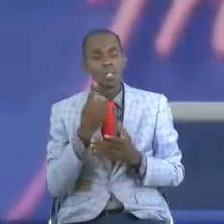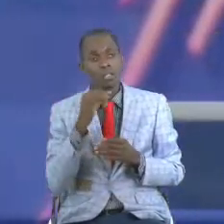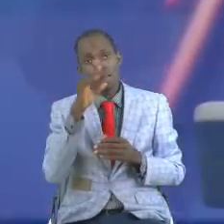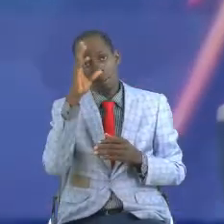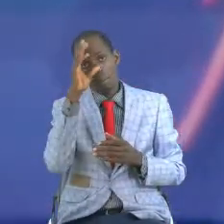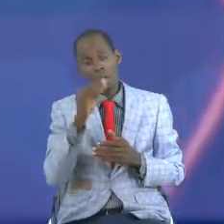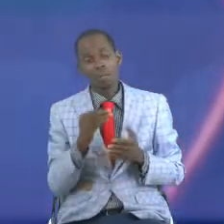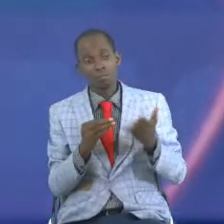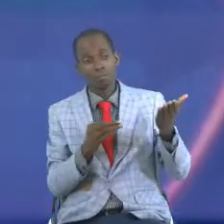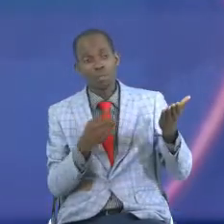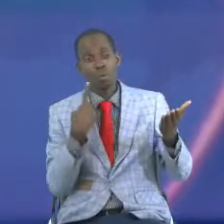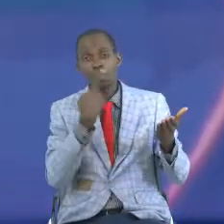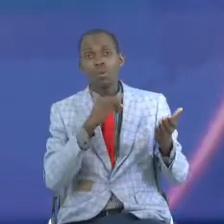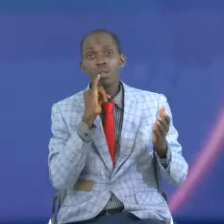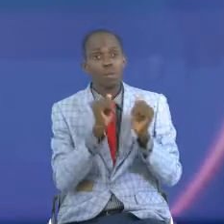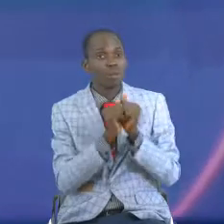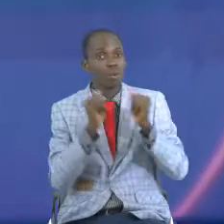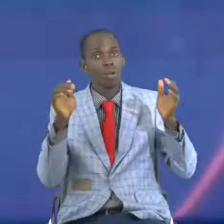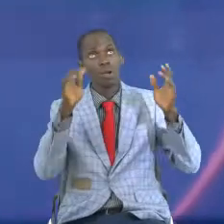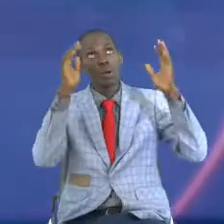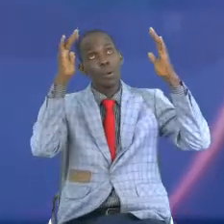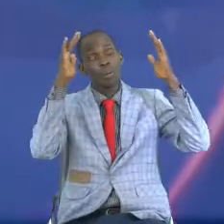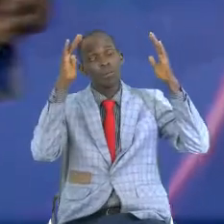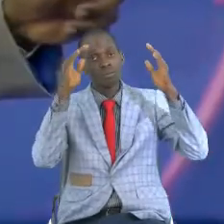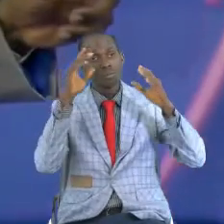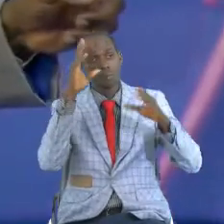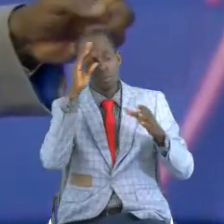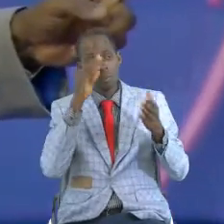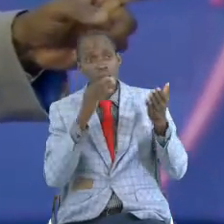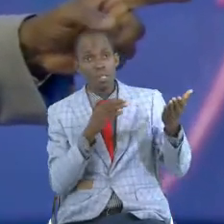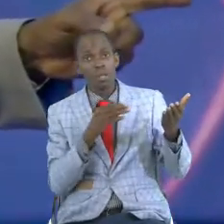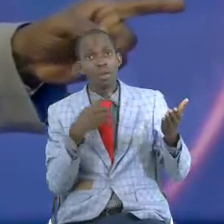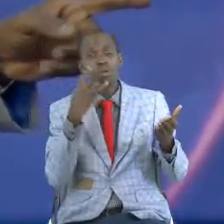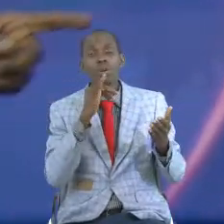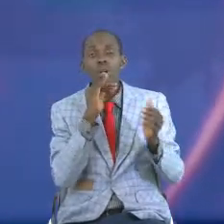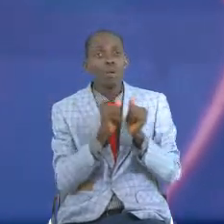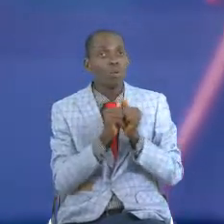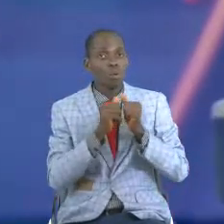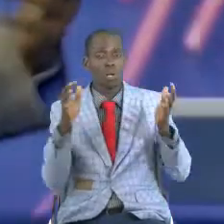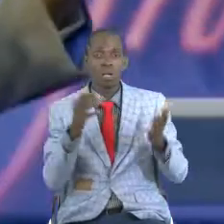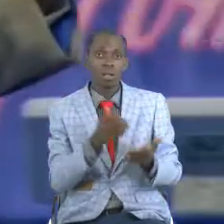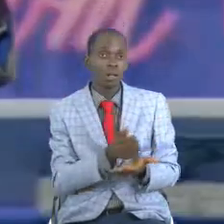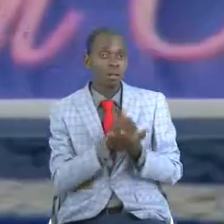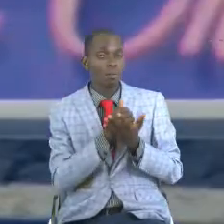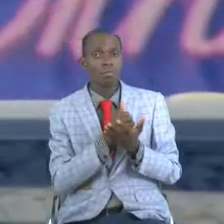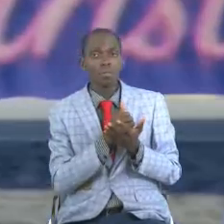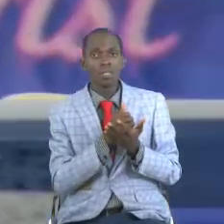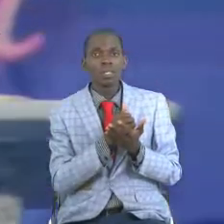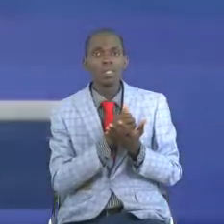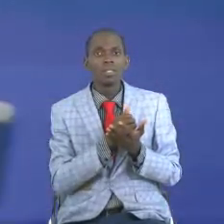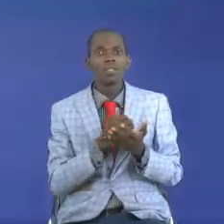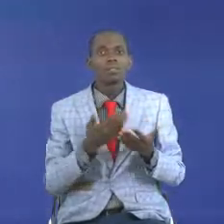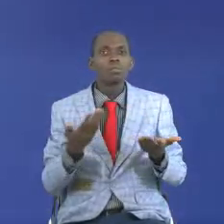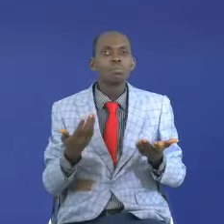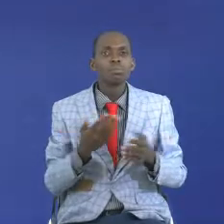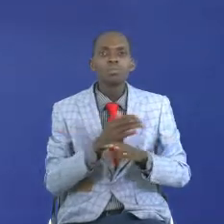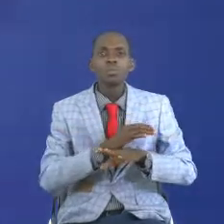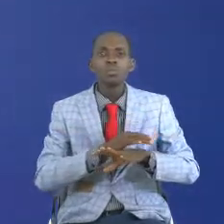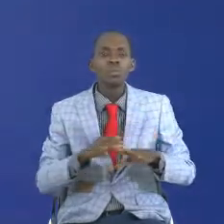hopeless, the man who is helpless, he does not have the